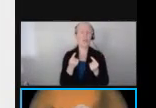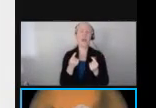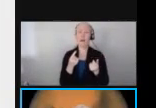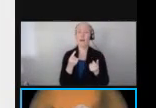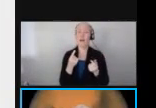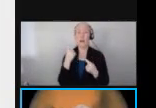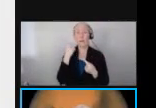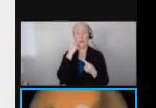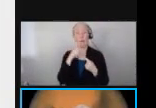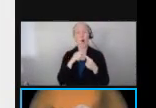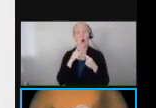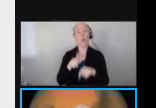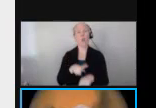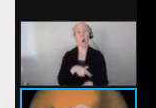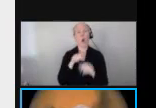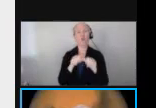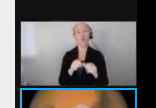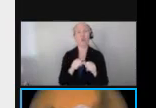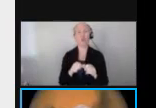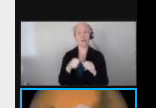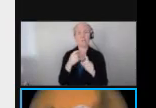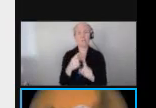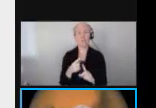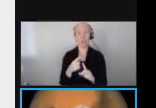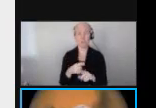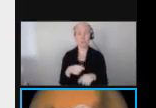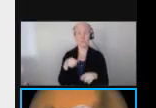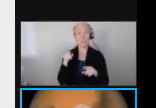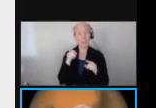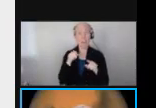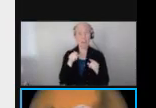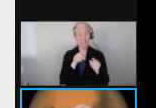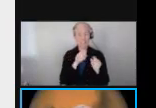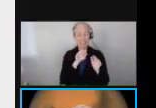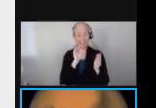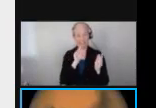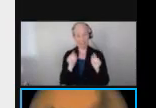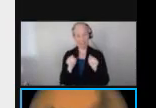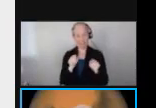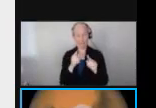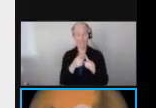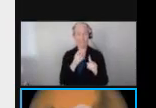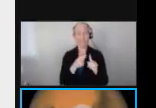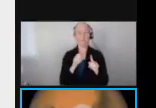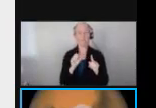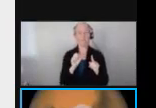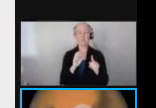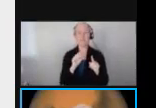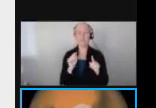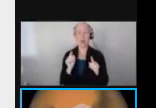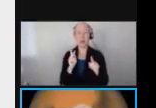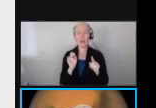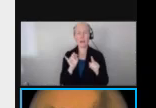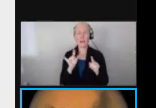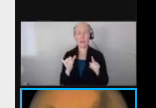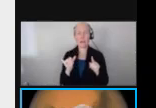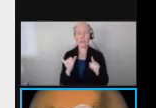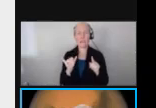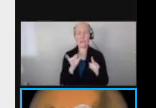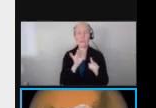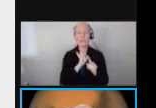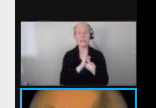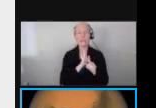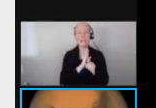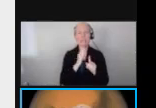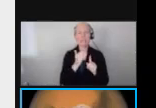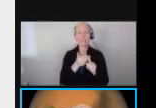missions. So this is taken from the previous 1-year mission that Scott Kelly participated in, and the twin study that Scott